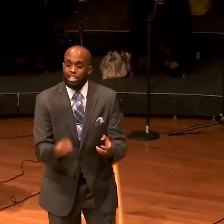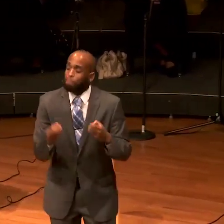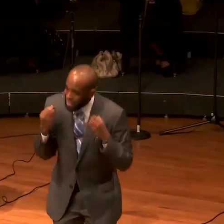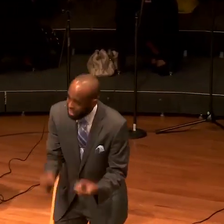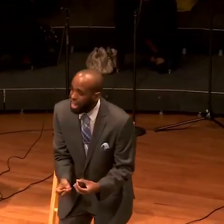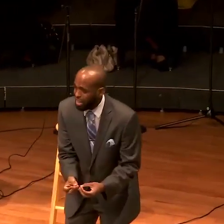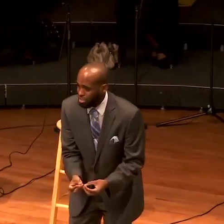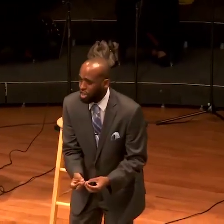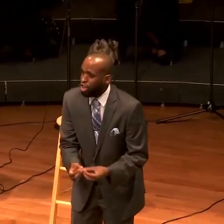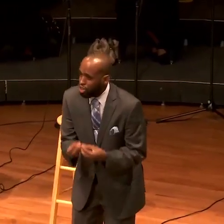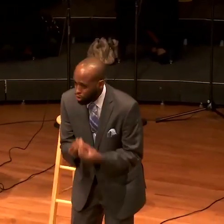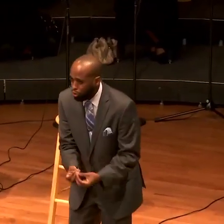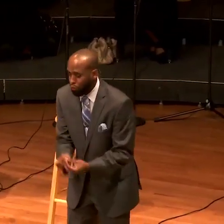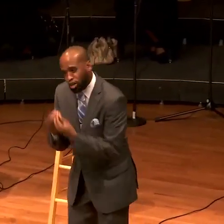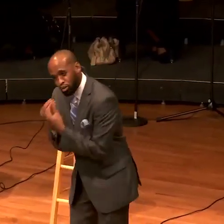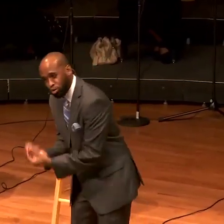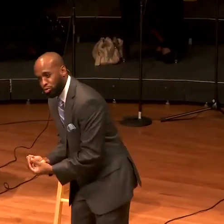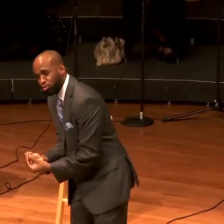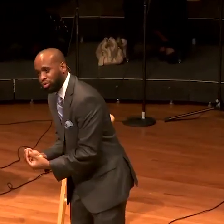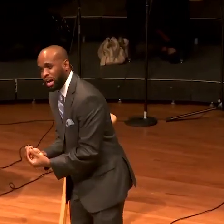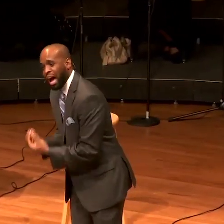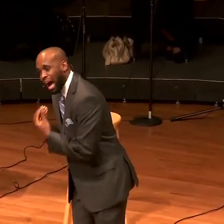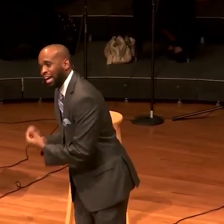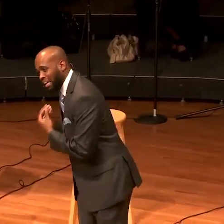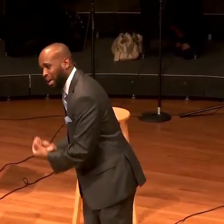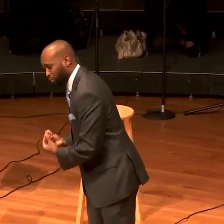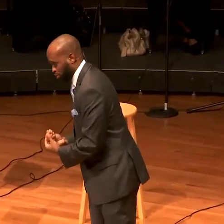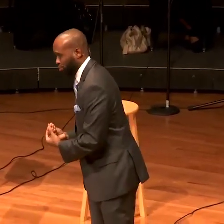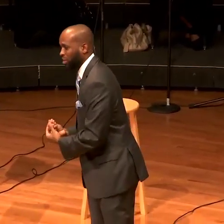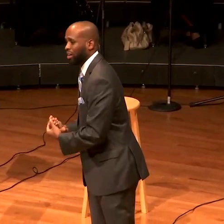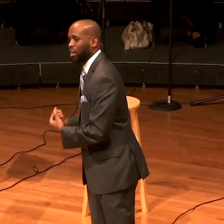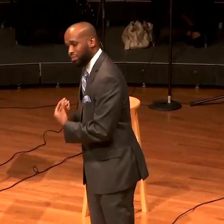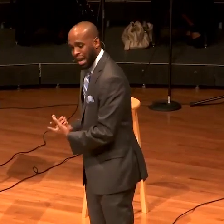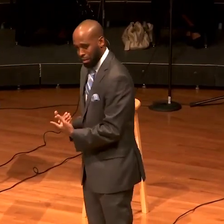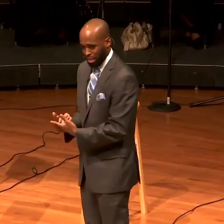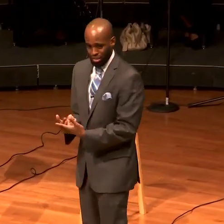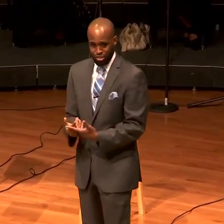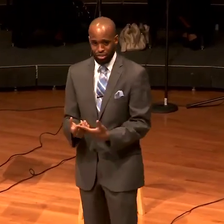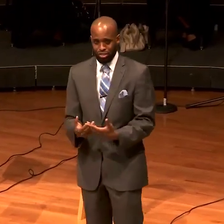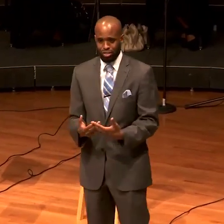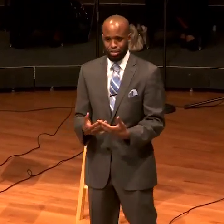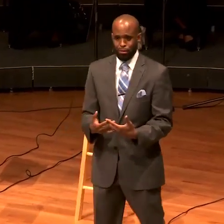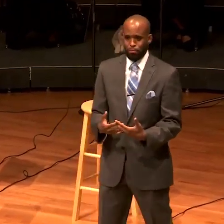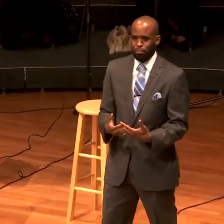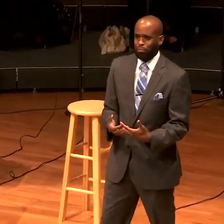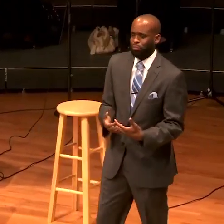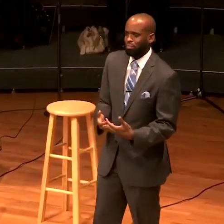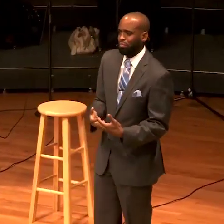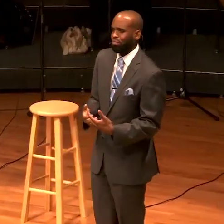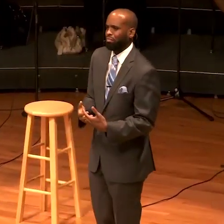God is because you've accrued a high level of damage.